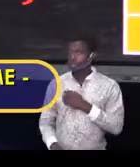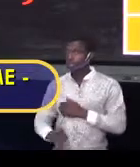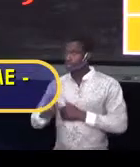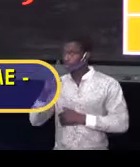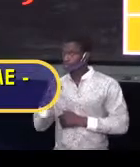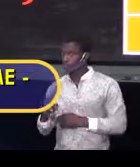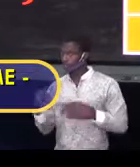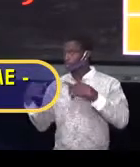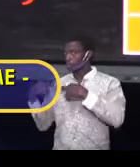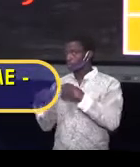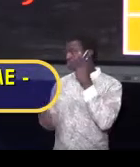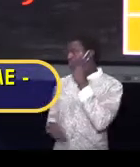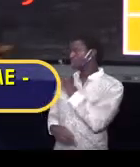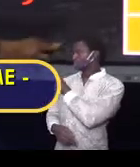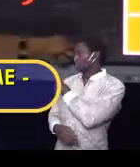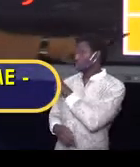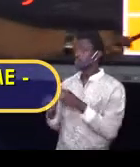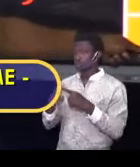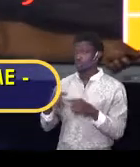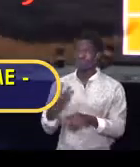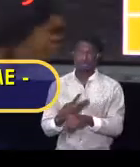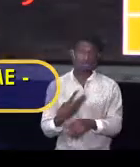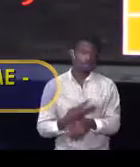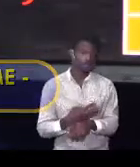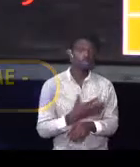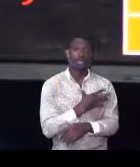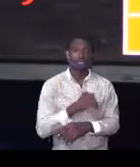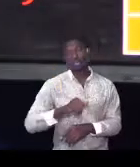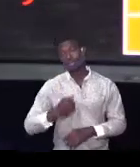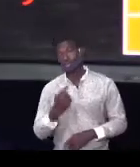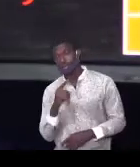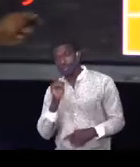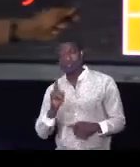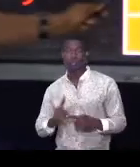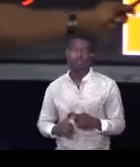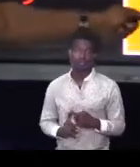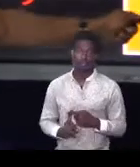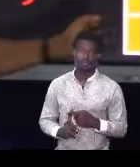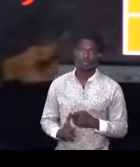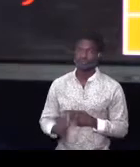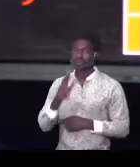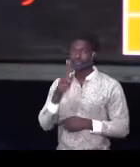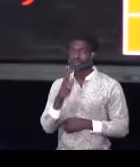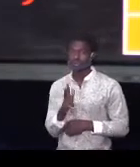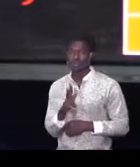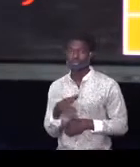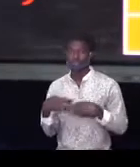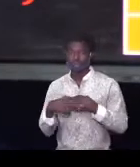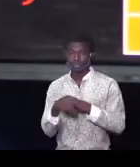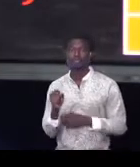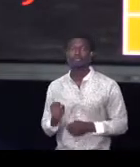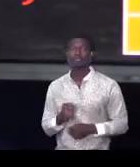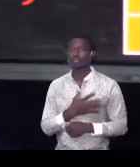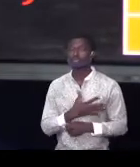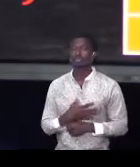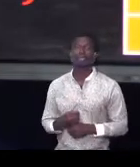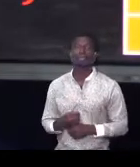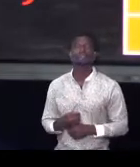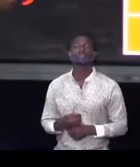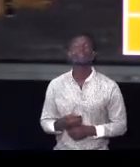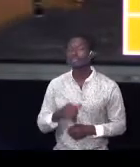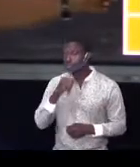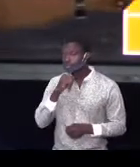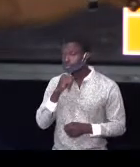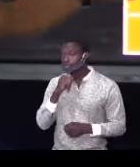one room here. I've increased it into 3, and this other one room into 3 rooms. So I've multiplied by 3. And then the unshaded